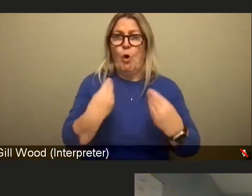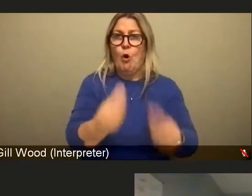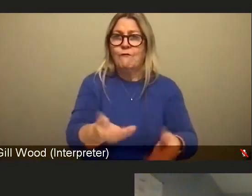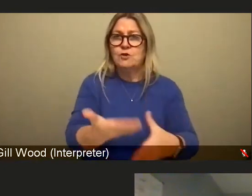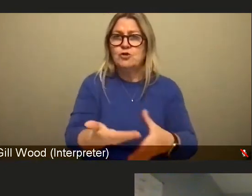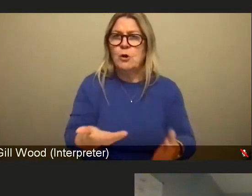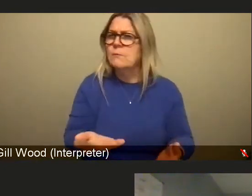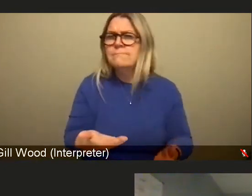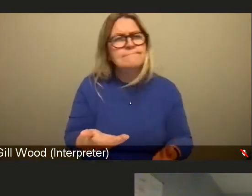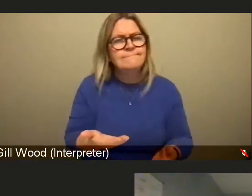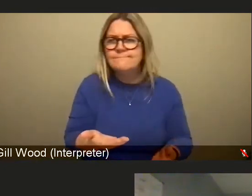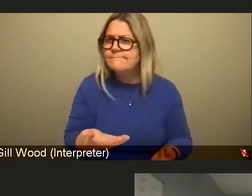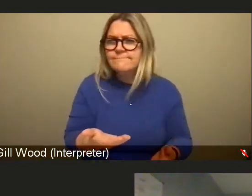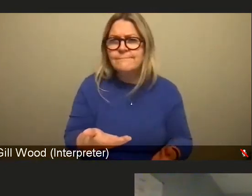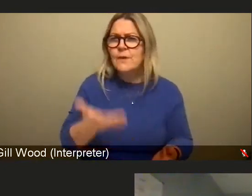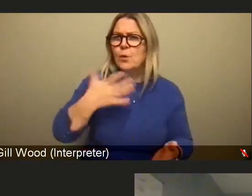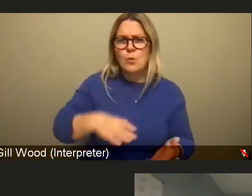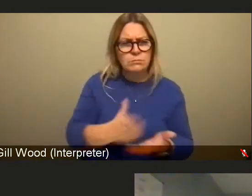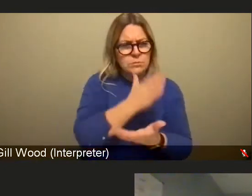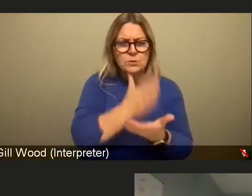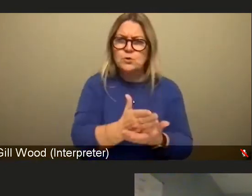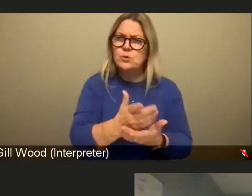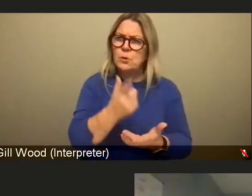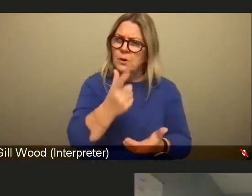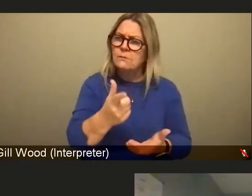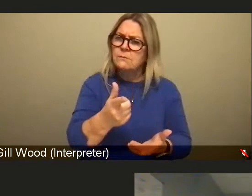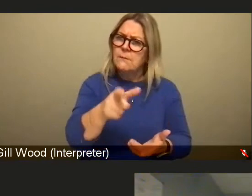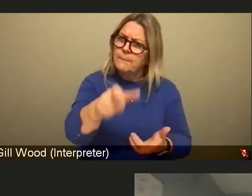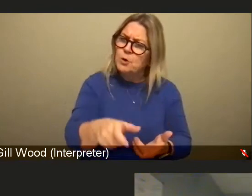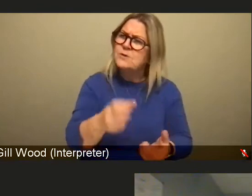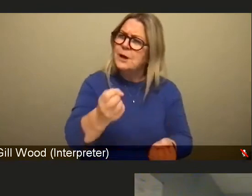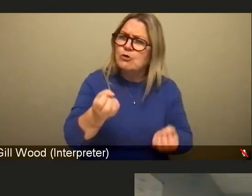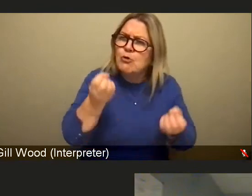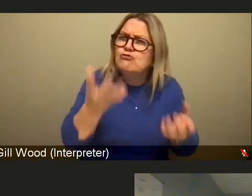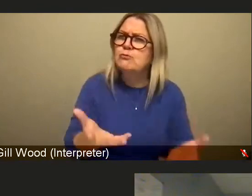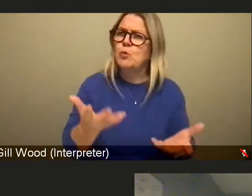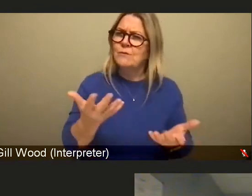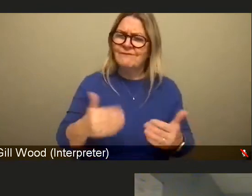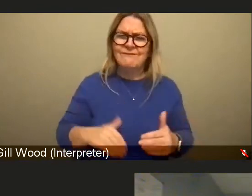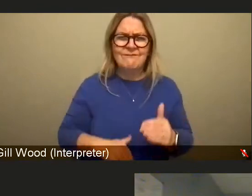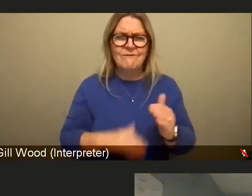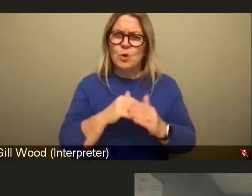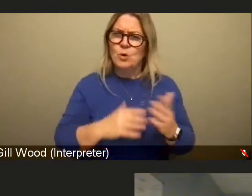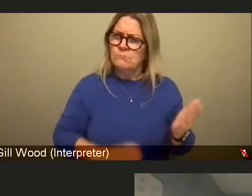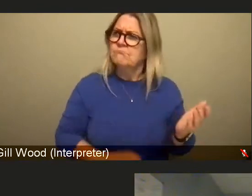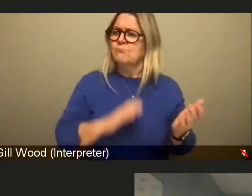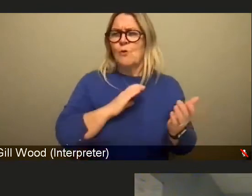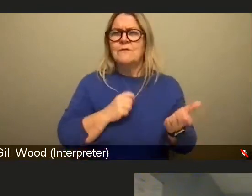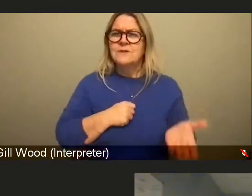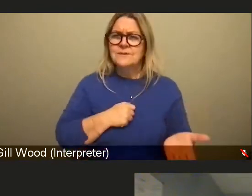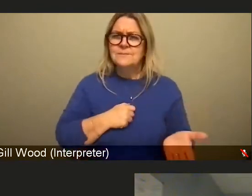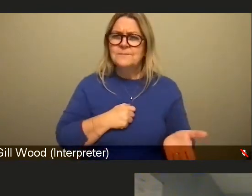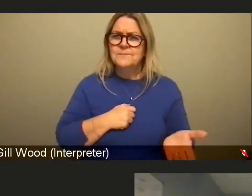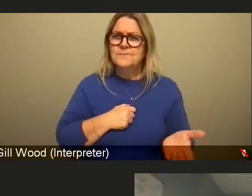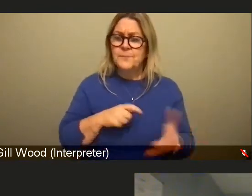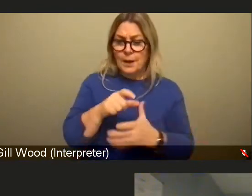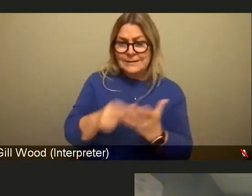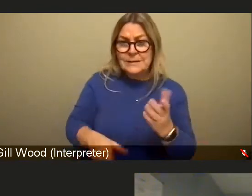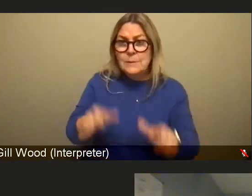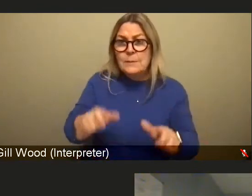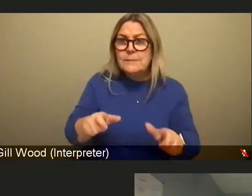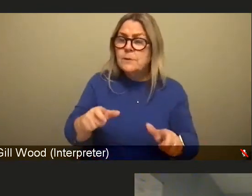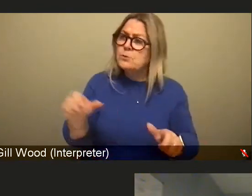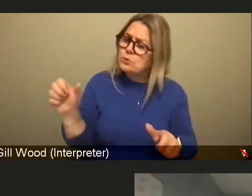people can contribute and participate fully. And I think it's important that, people with disabilities are given equal opportunities for personal